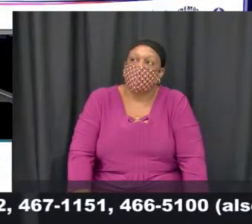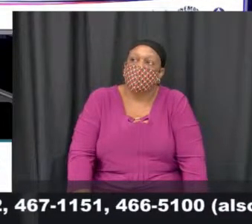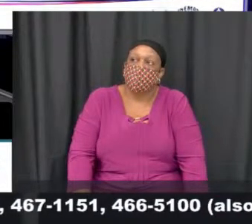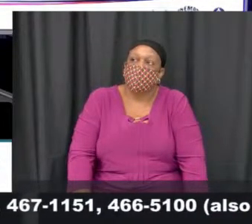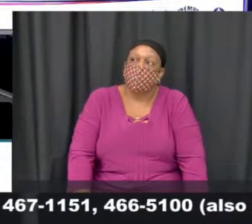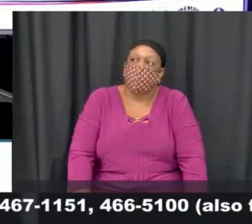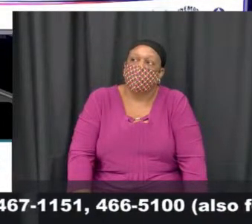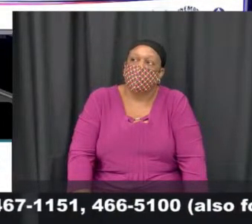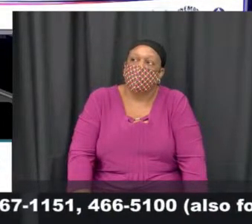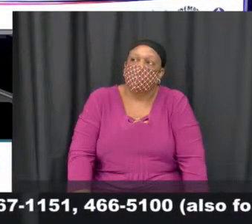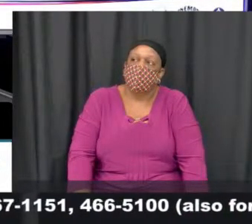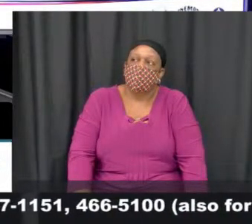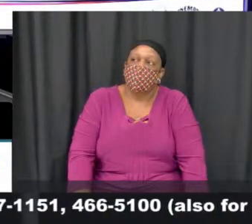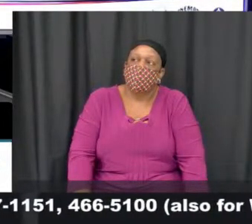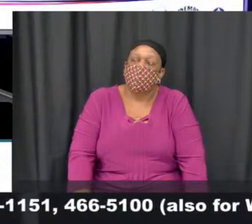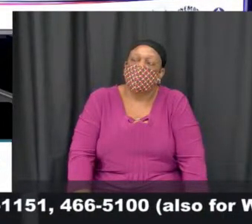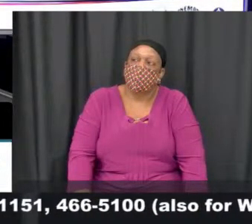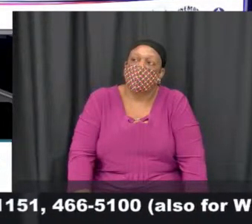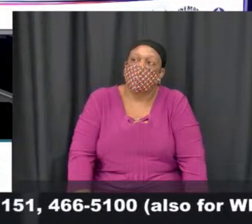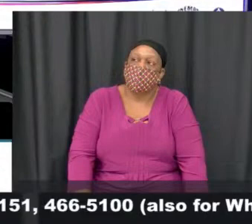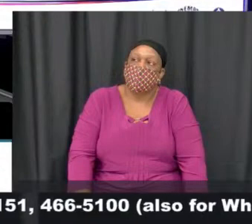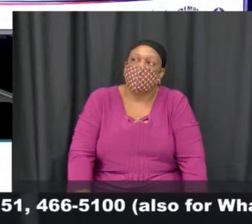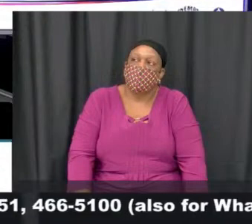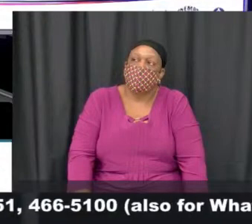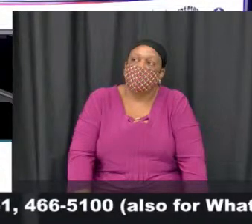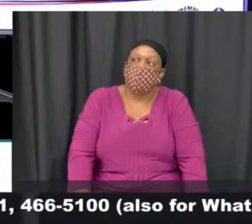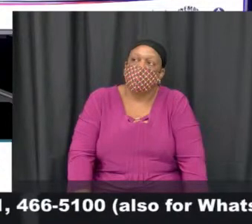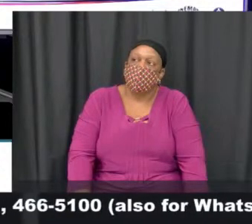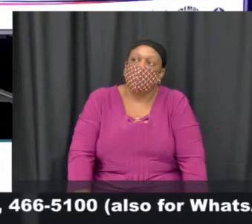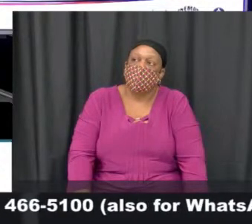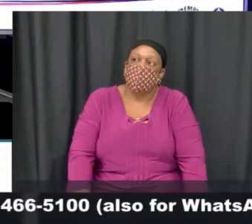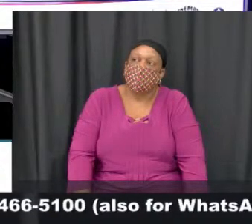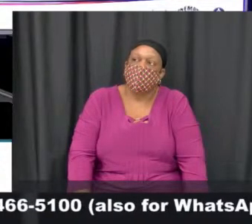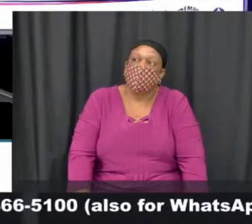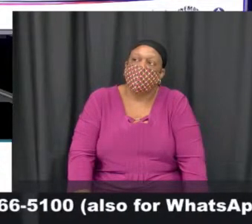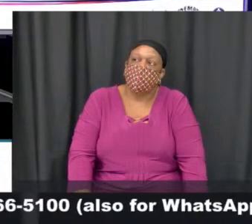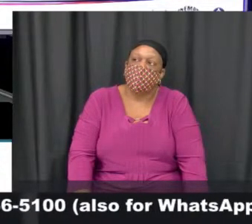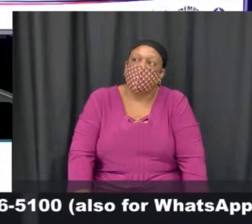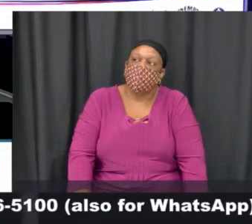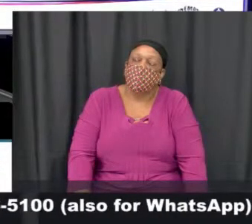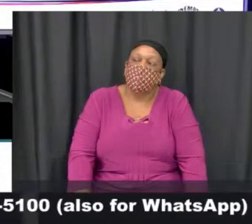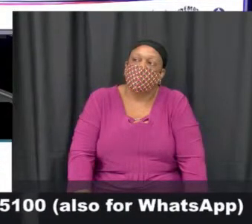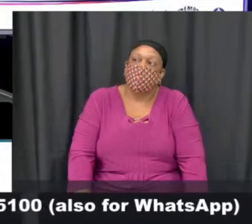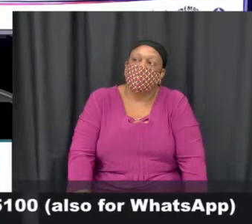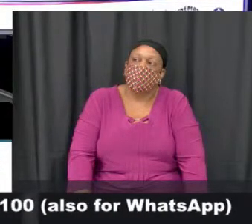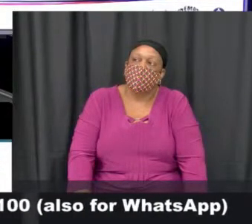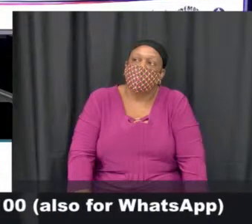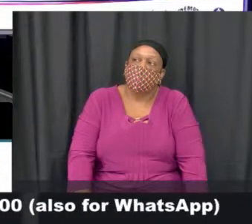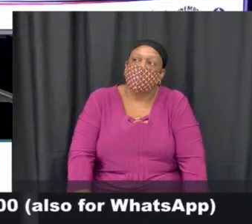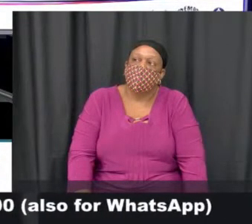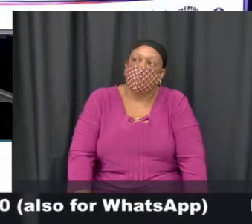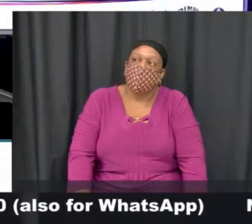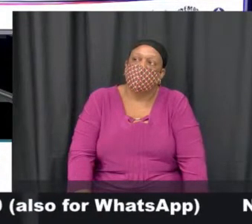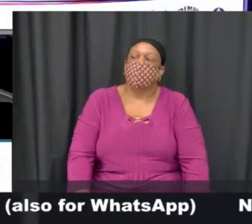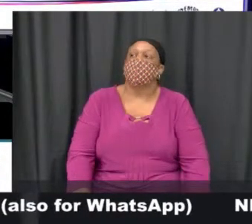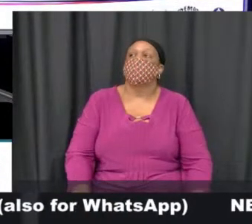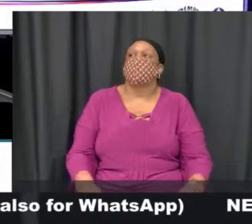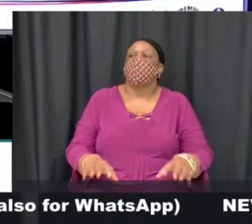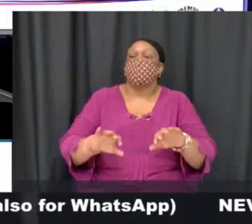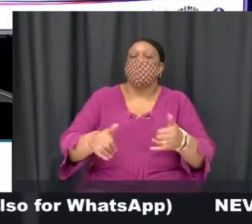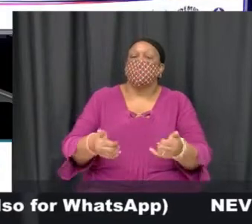those persons who would have been infected with the COVID-19